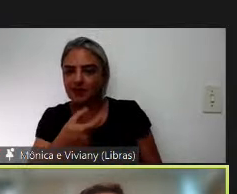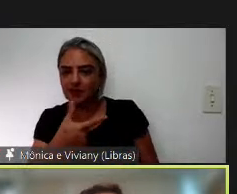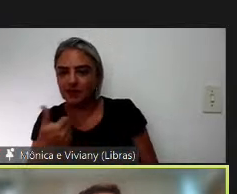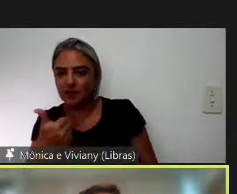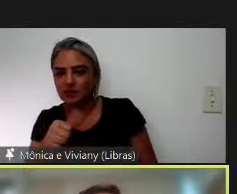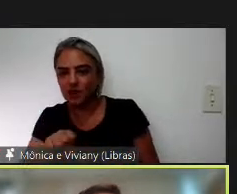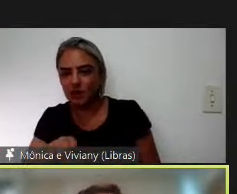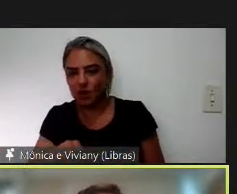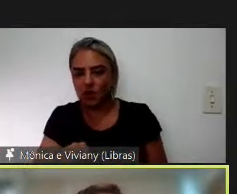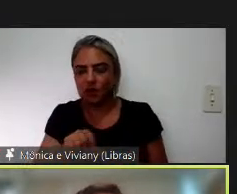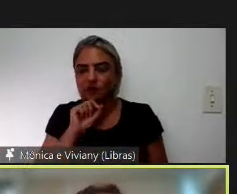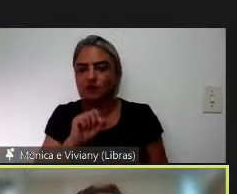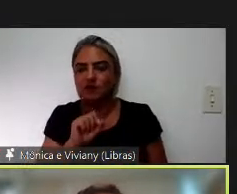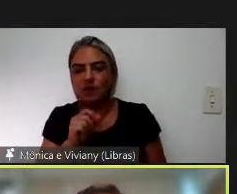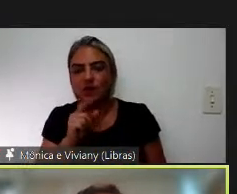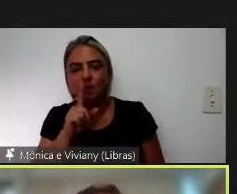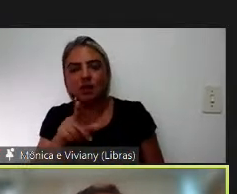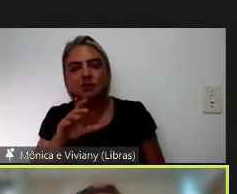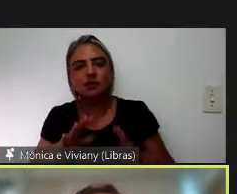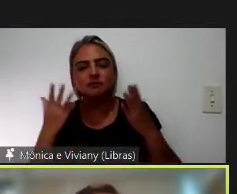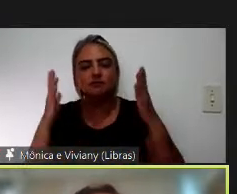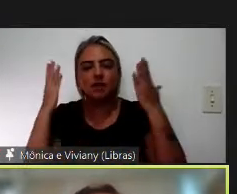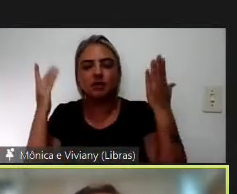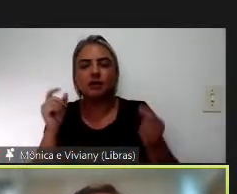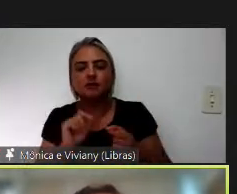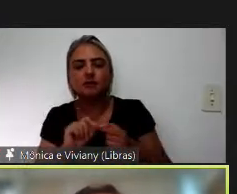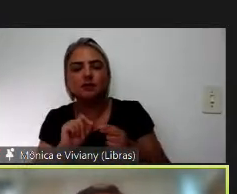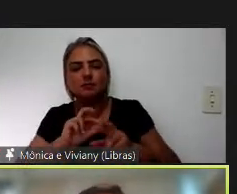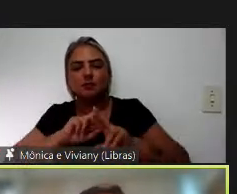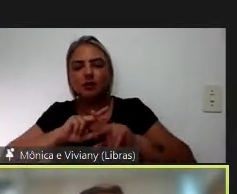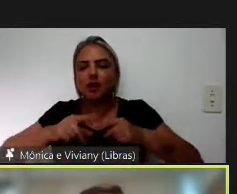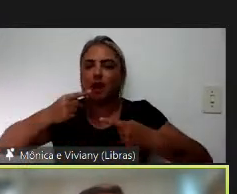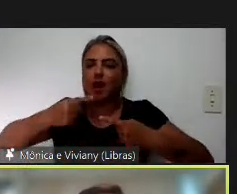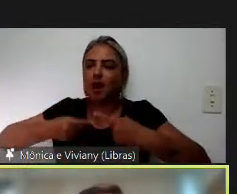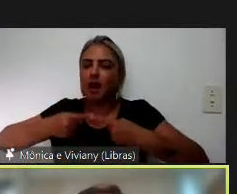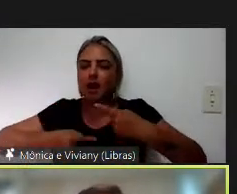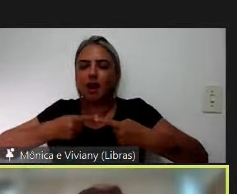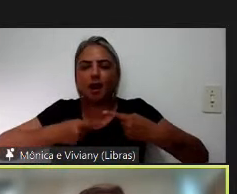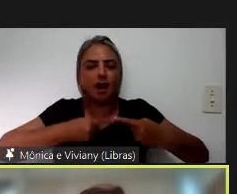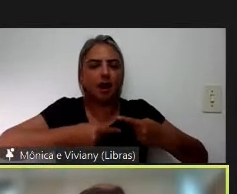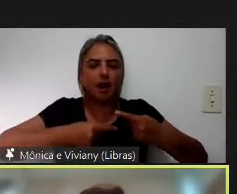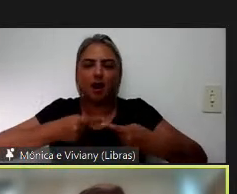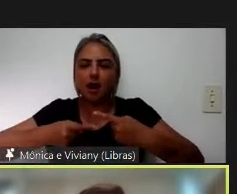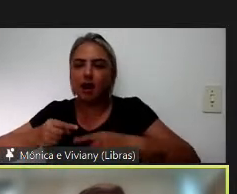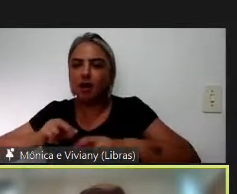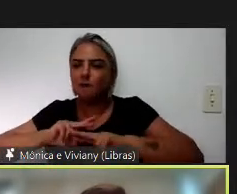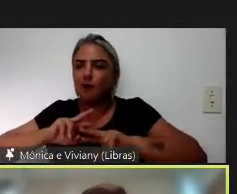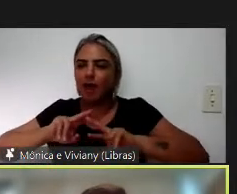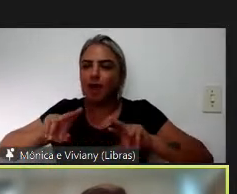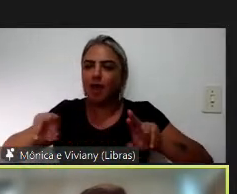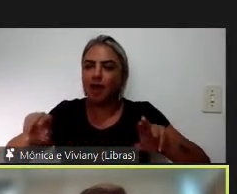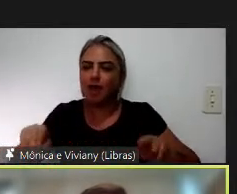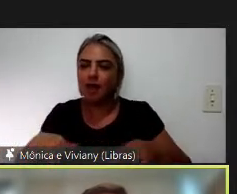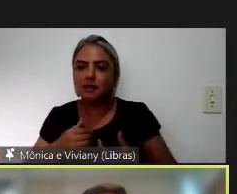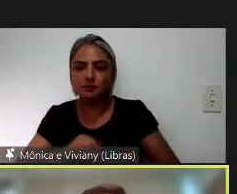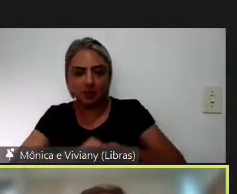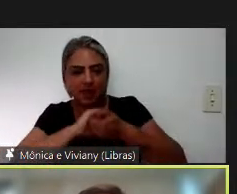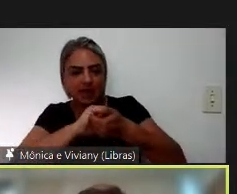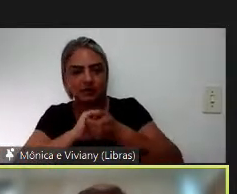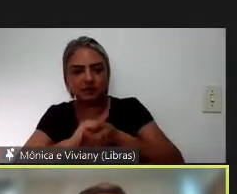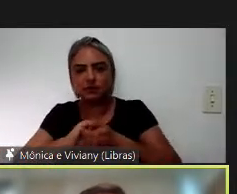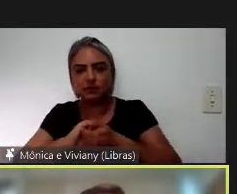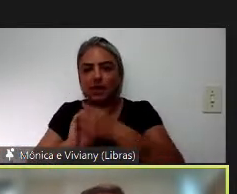policy celebrates 20 years. So we made a series of debates with